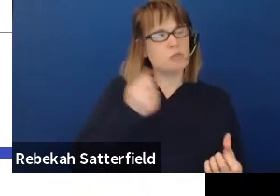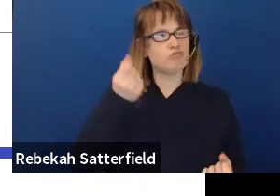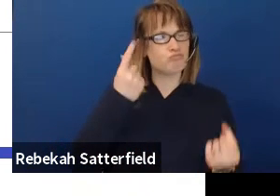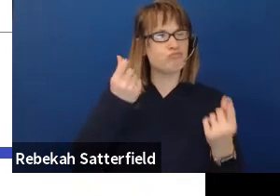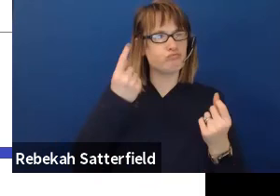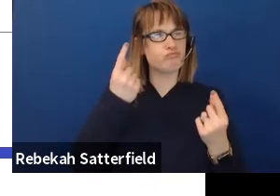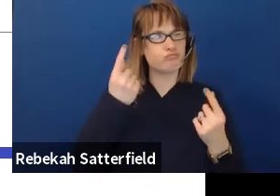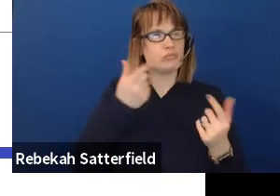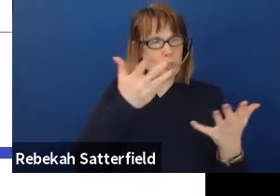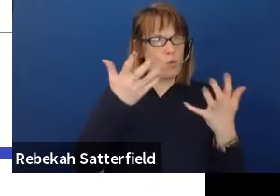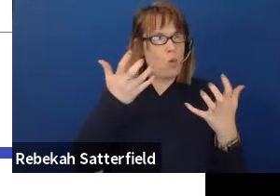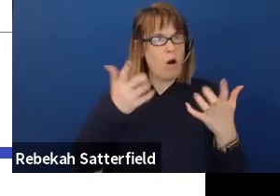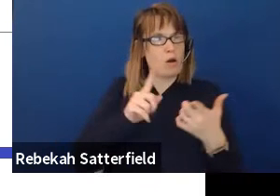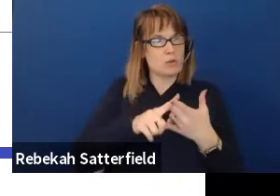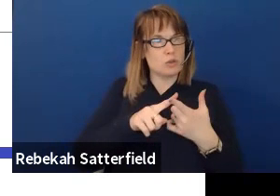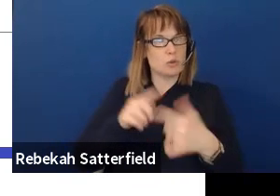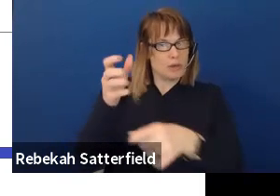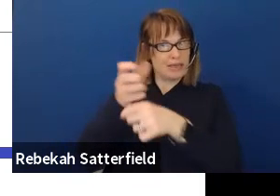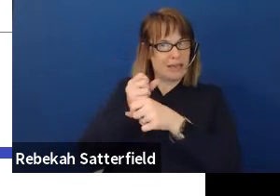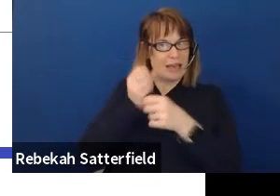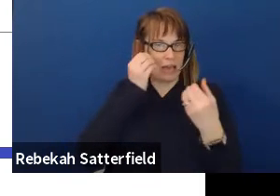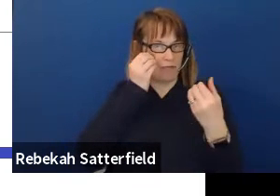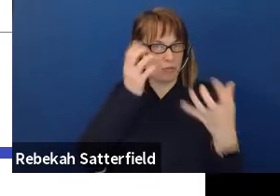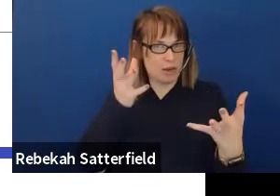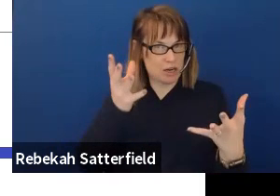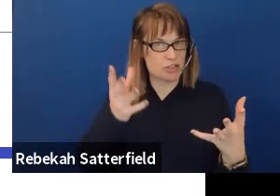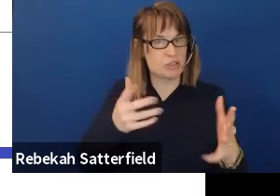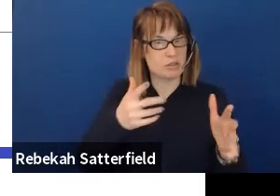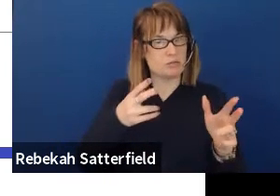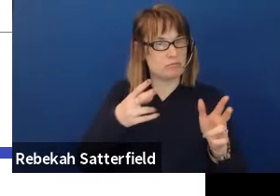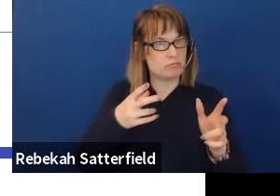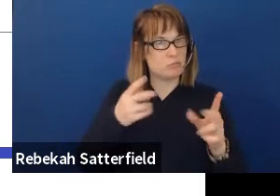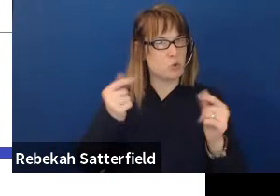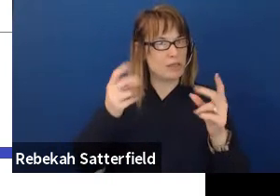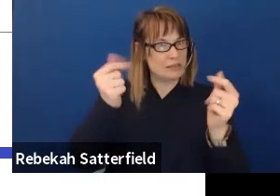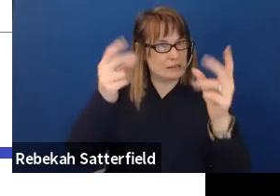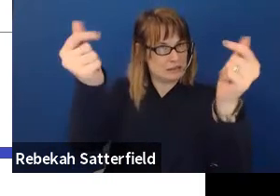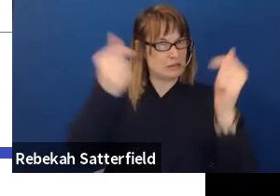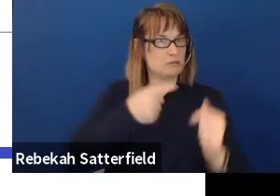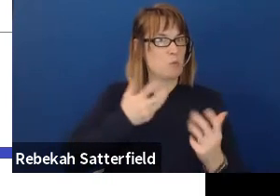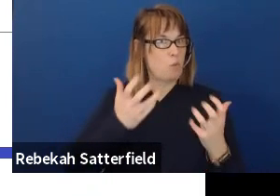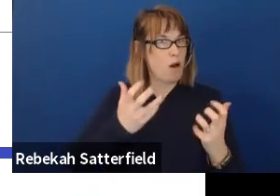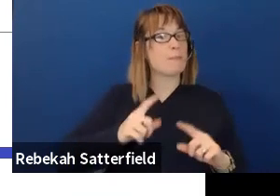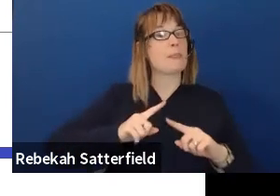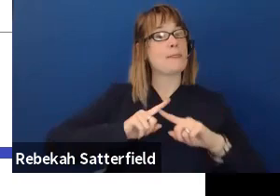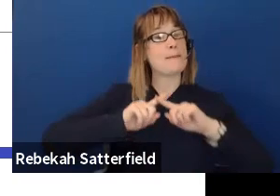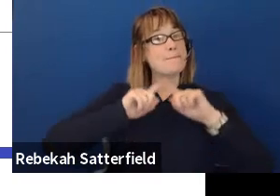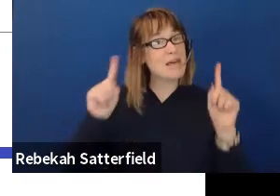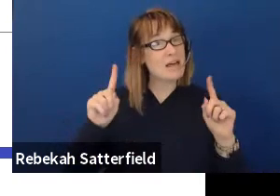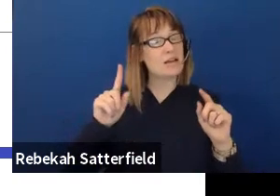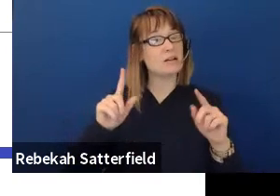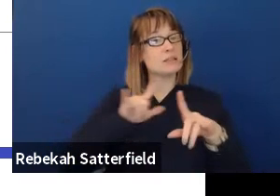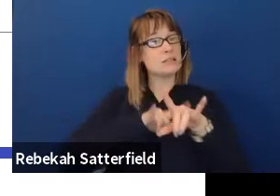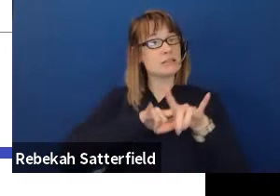that they want to get the information in the most quick manner possible. However, it's also true,